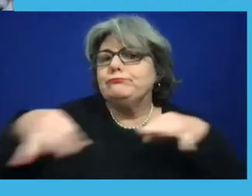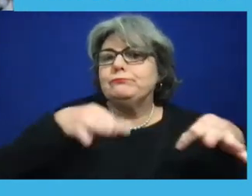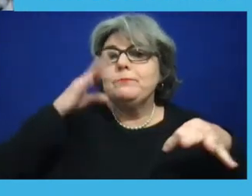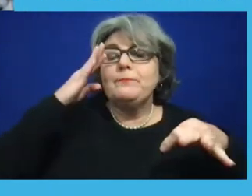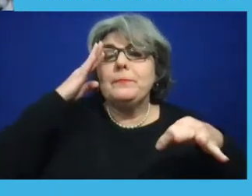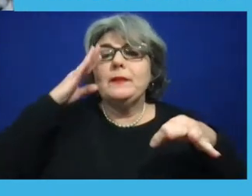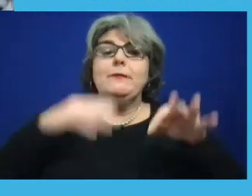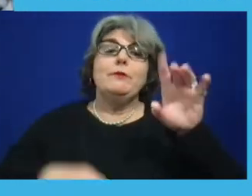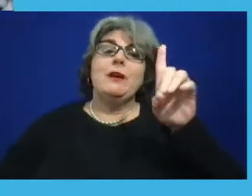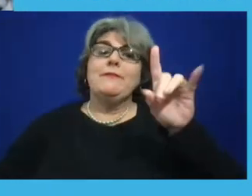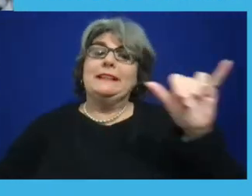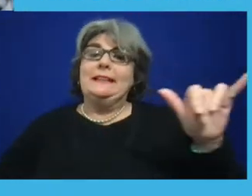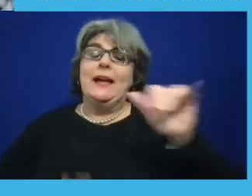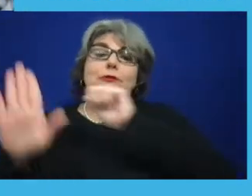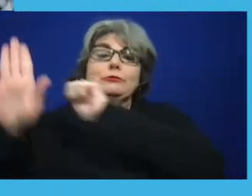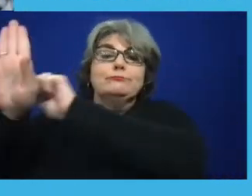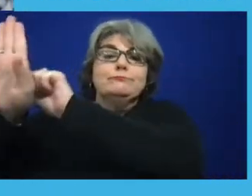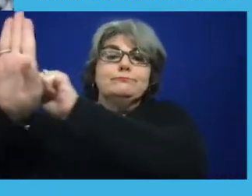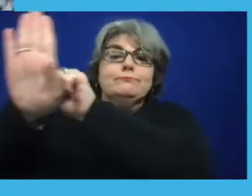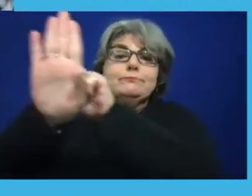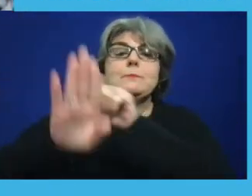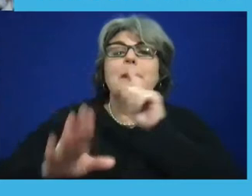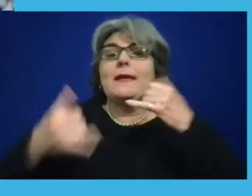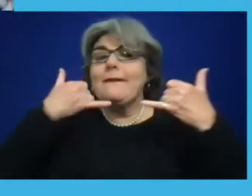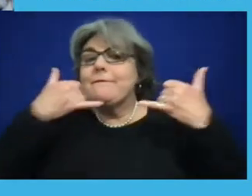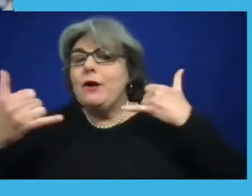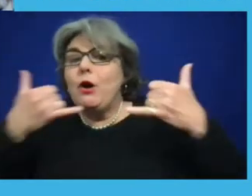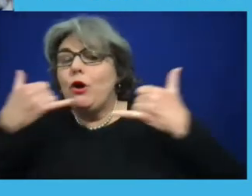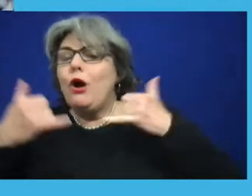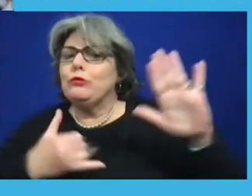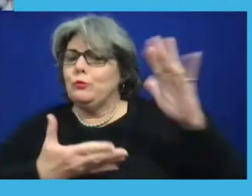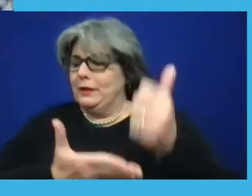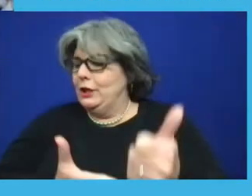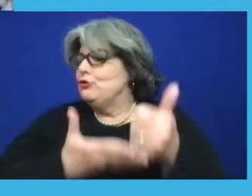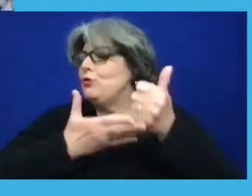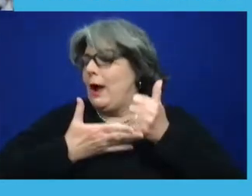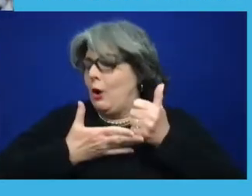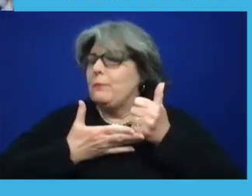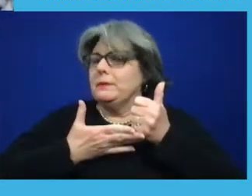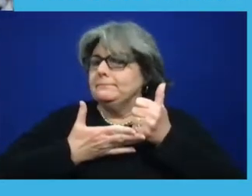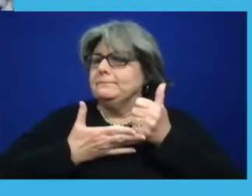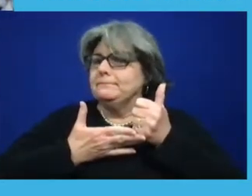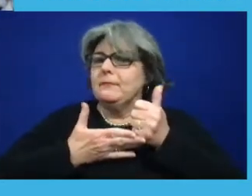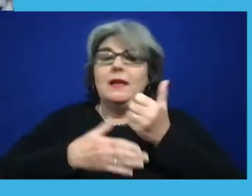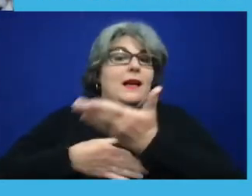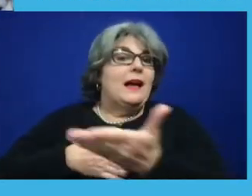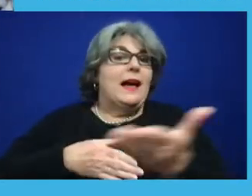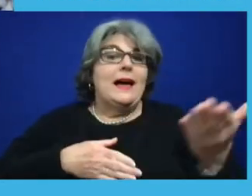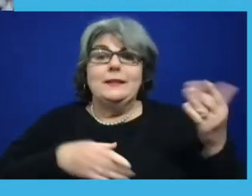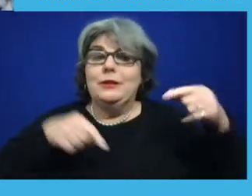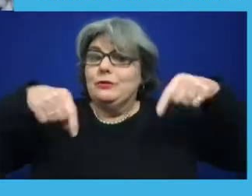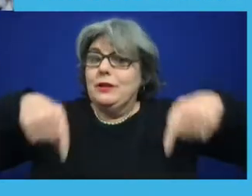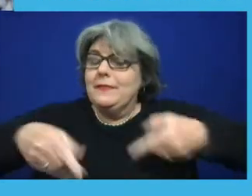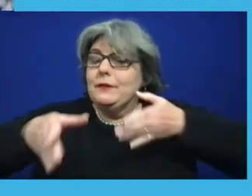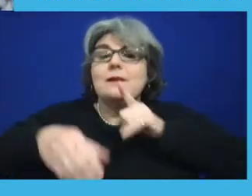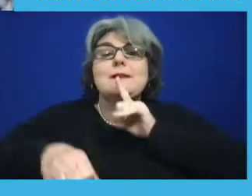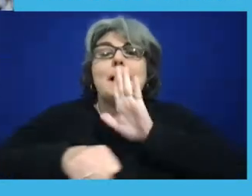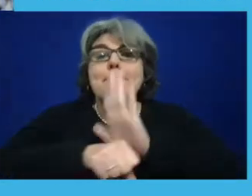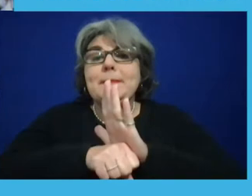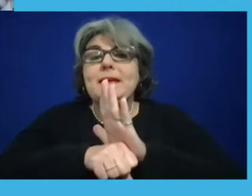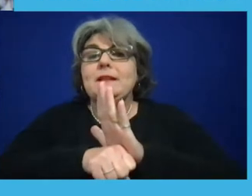So I'm going to give you a little bit of instruction. If you have a day to give to knocking and making phone calls, we need your